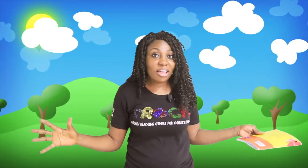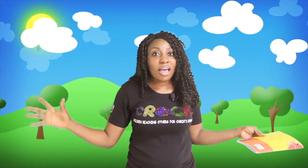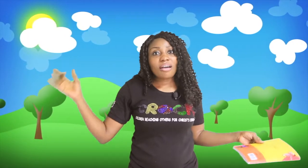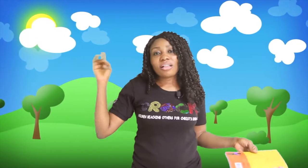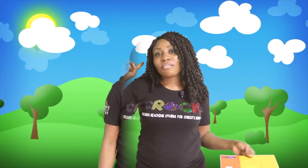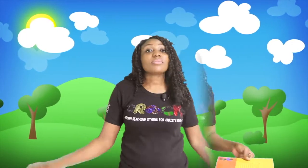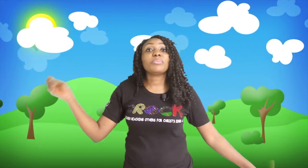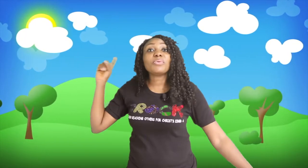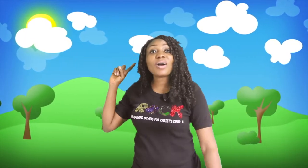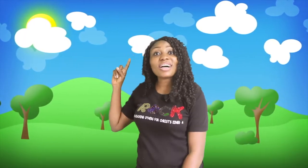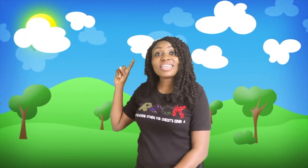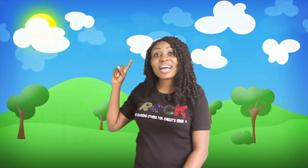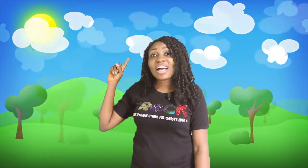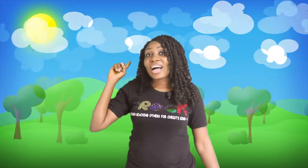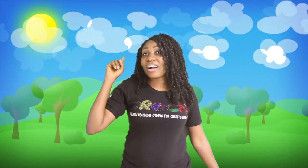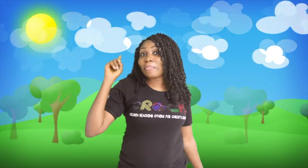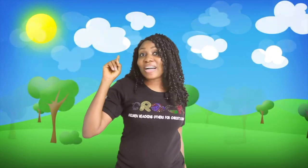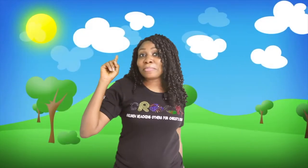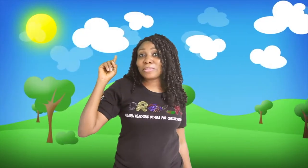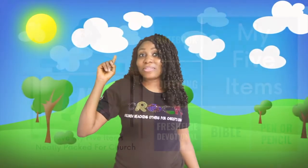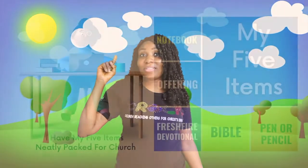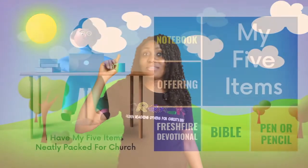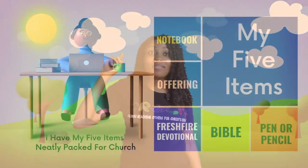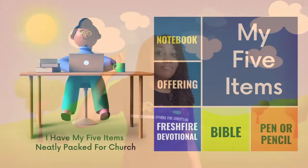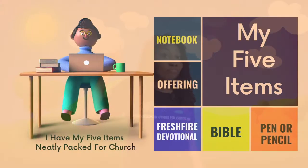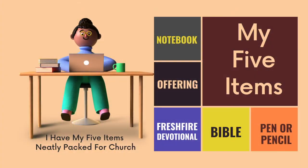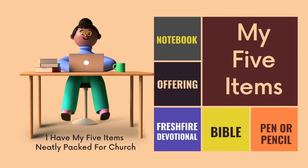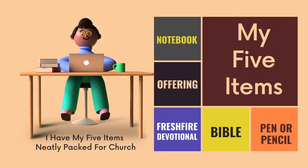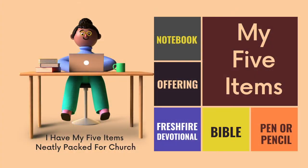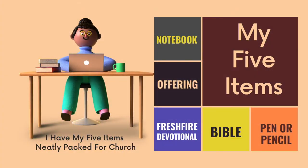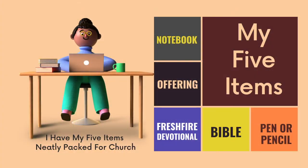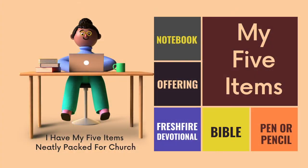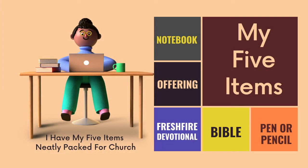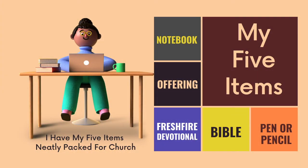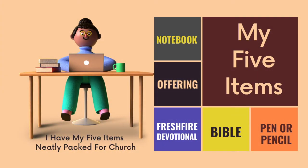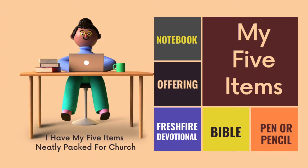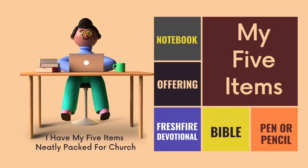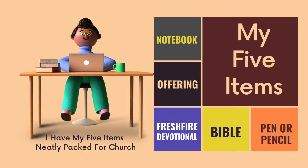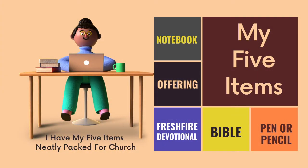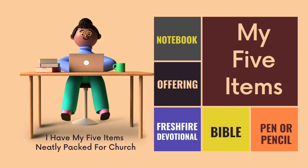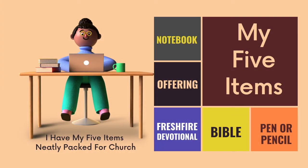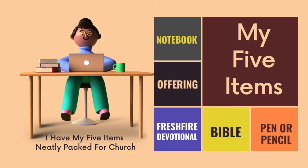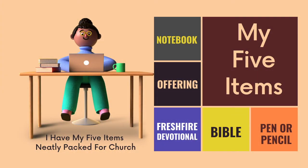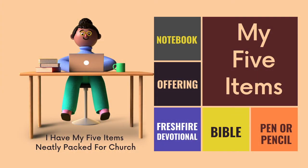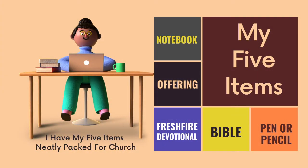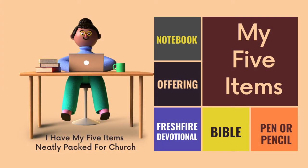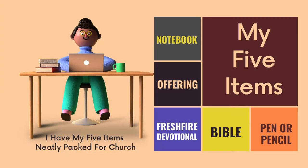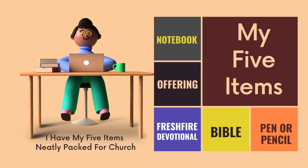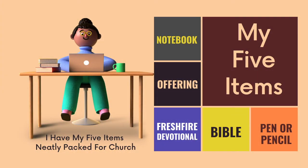together? Number one, our Bibles. Check. Your fresh